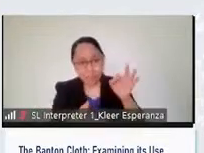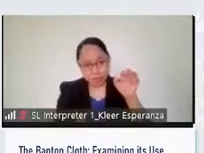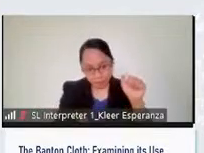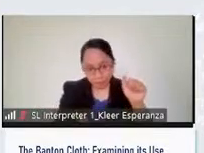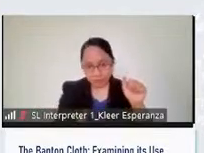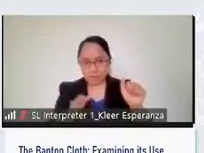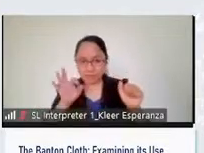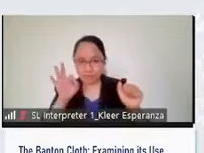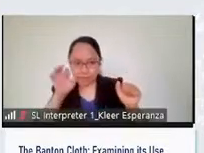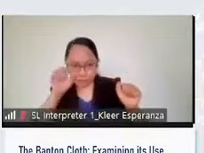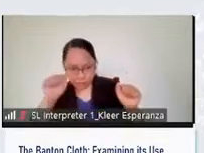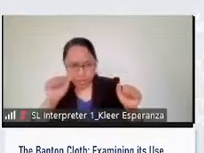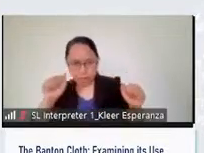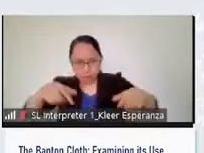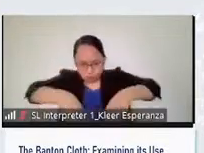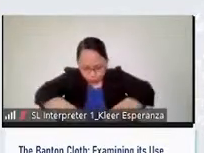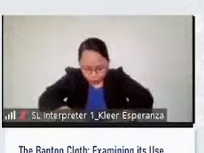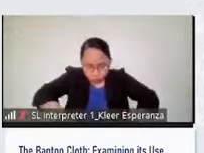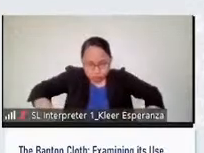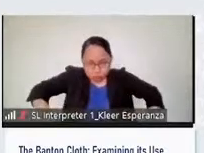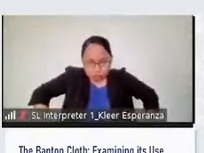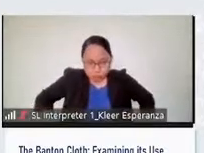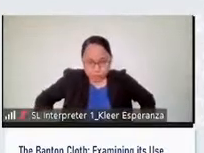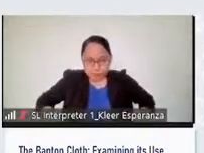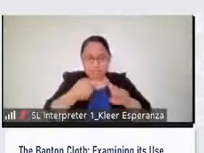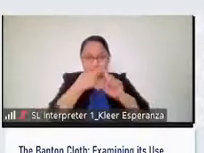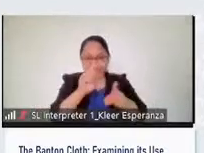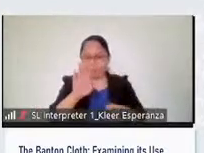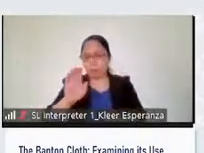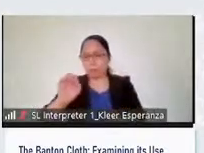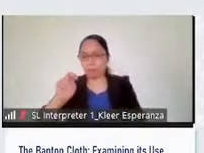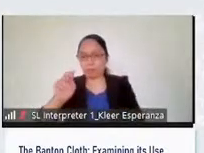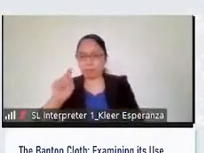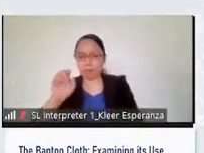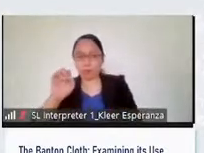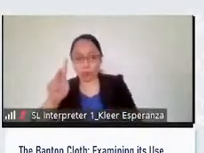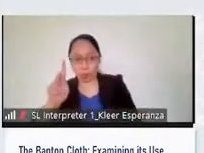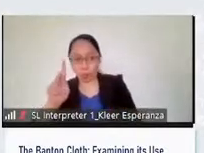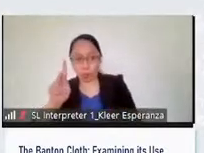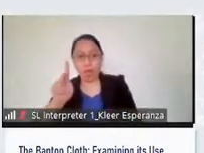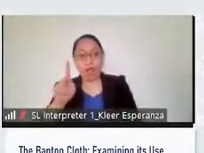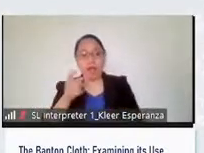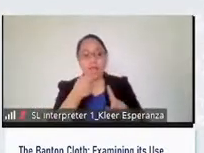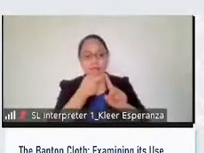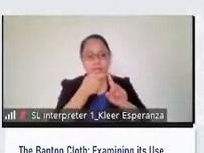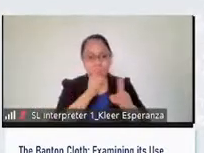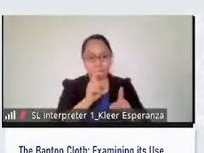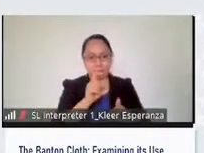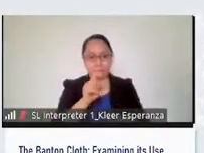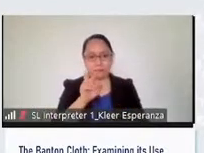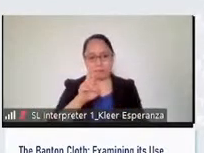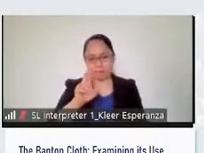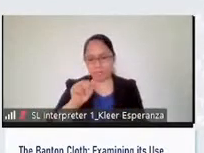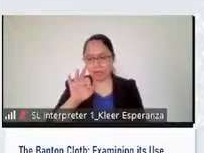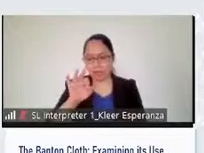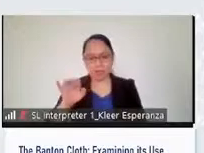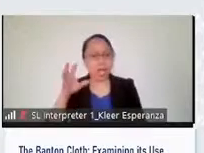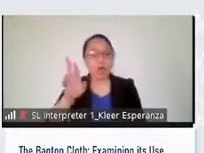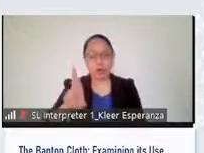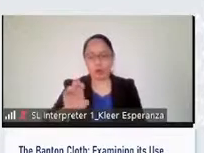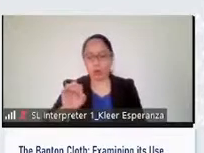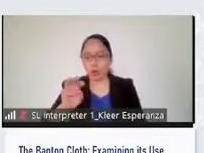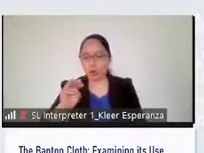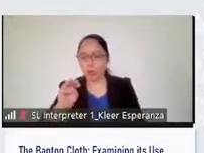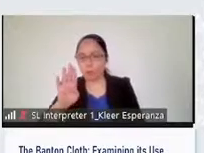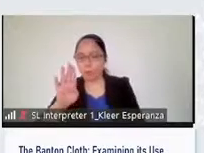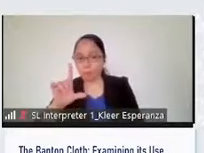the bast belt of the Bontok that was also collected from the Ifugao and Itneg, and the Raffia panel from Banton Island, Romblon.